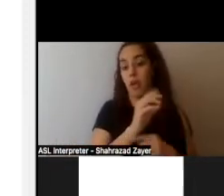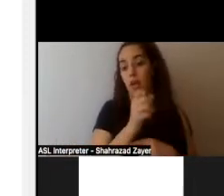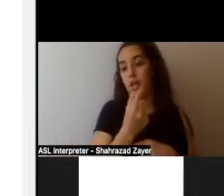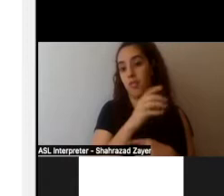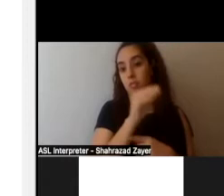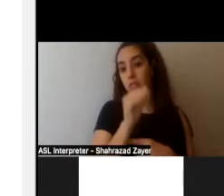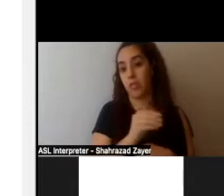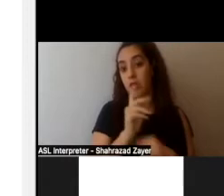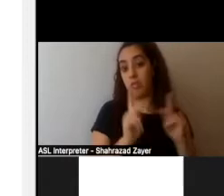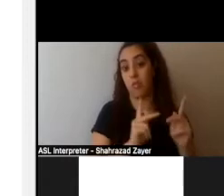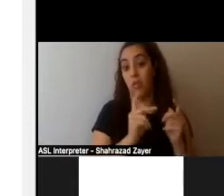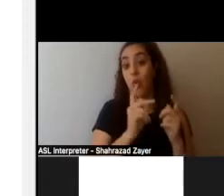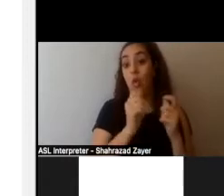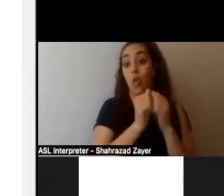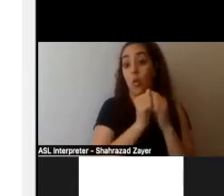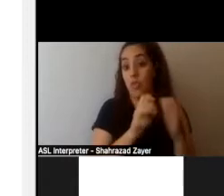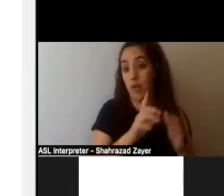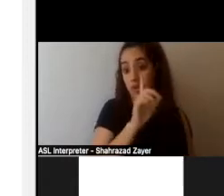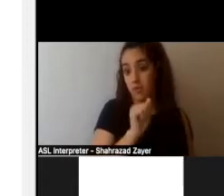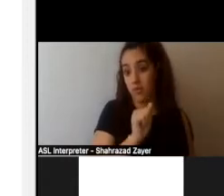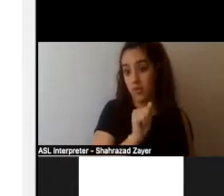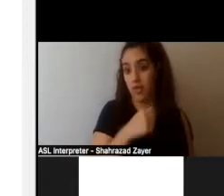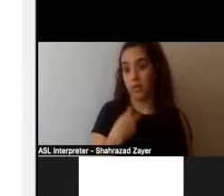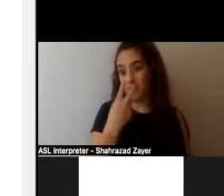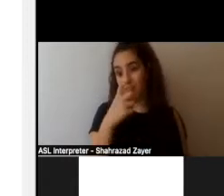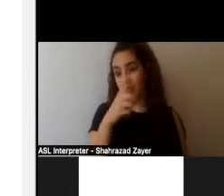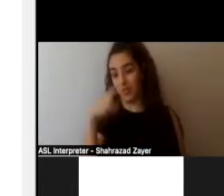that that's okay. Our caregivers are also aging.